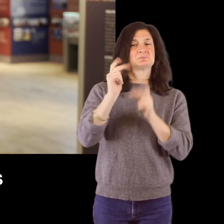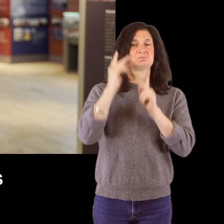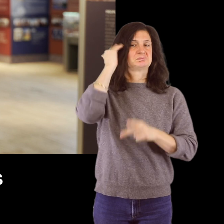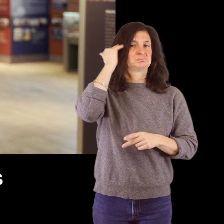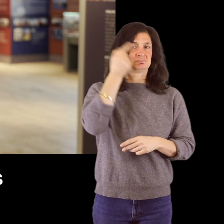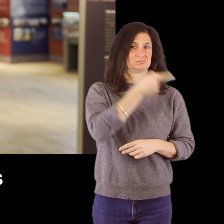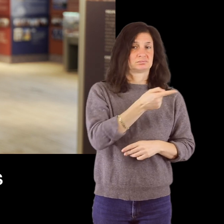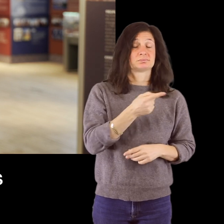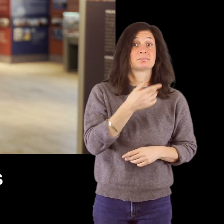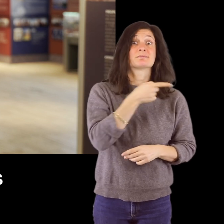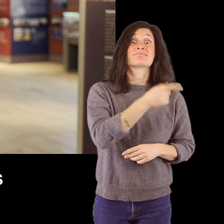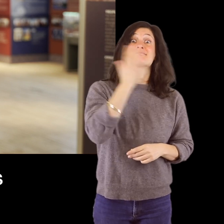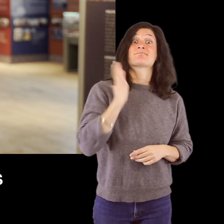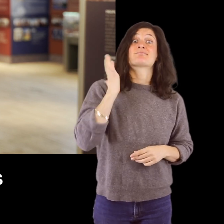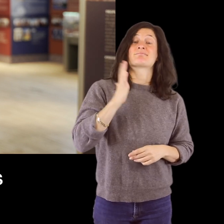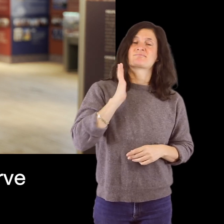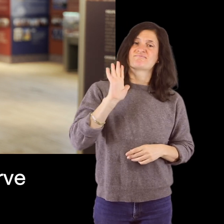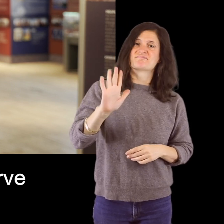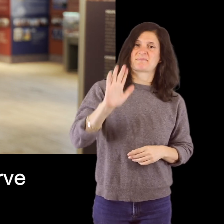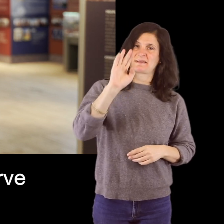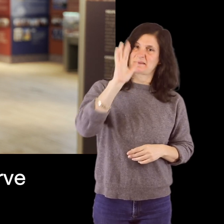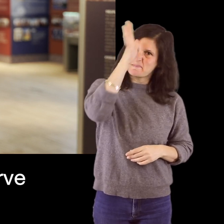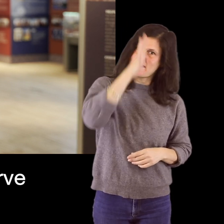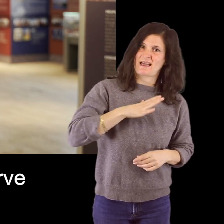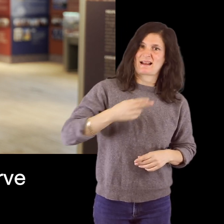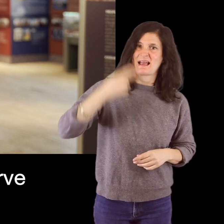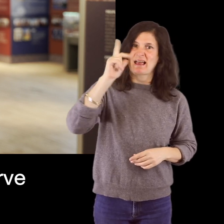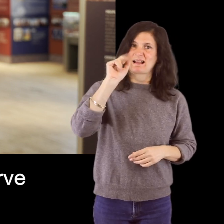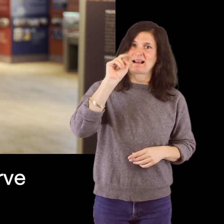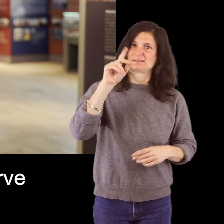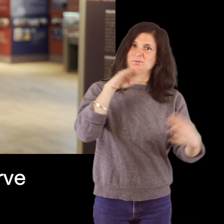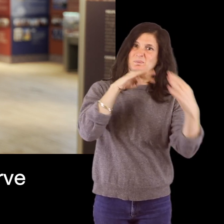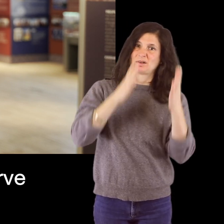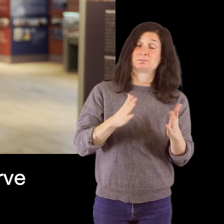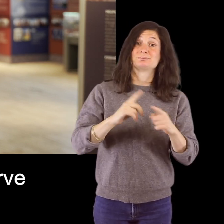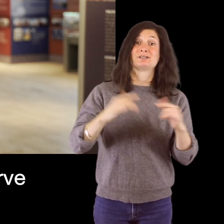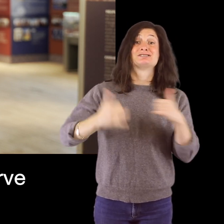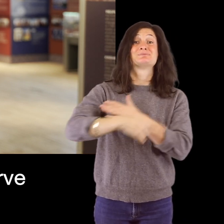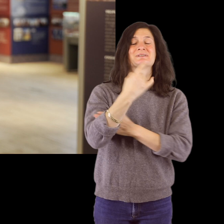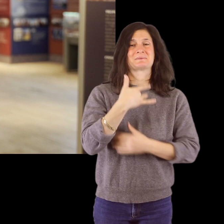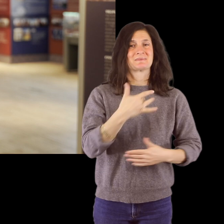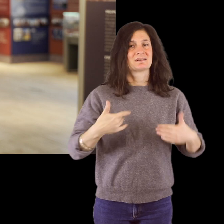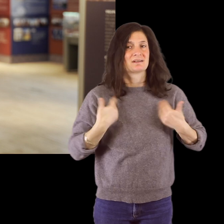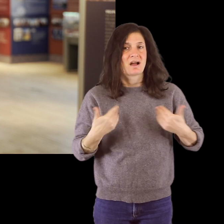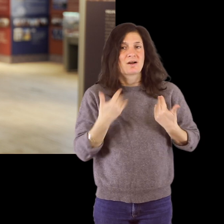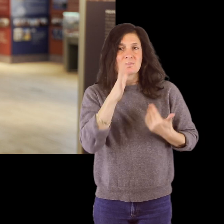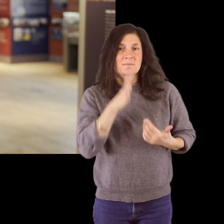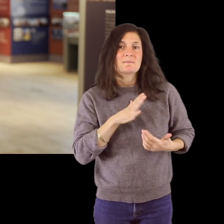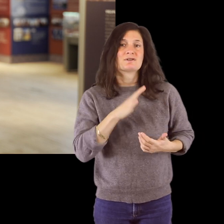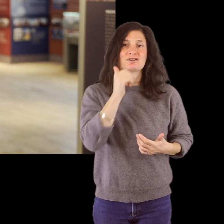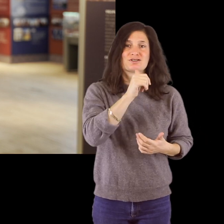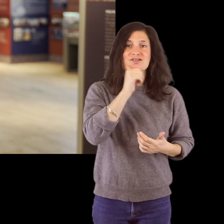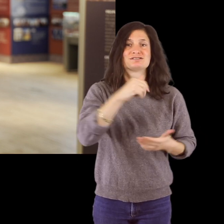Highland dancing is perhaps the better known of the two, and whilst once the sole preserve of male Highland warriors, today it is